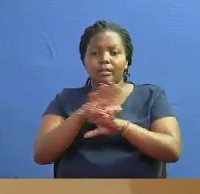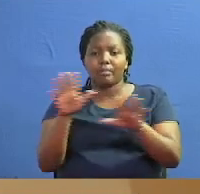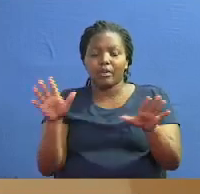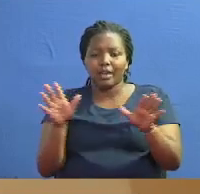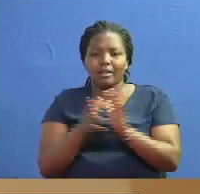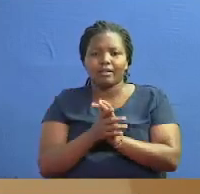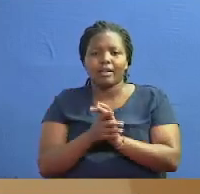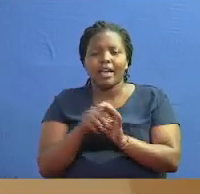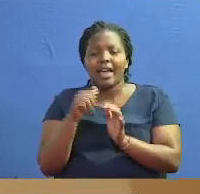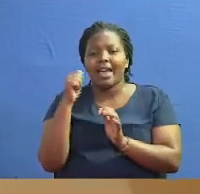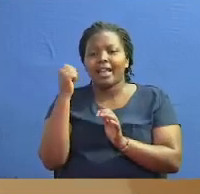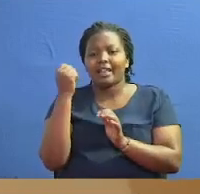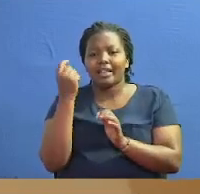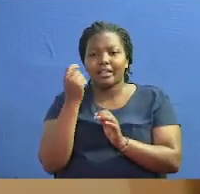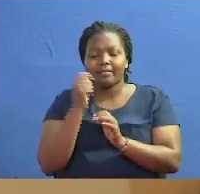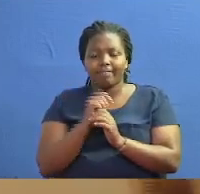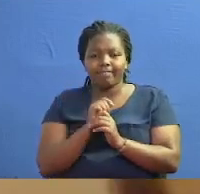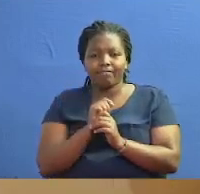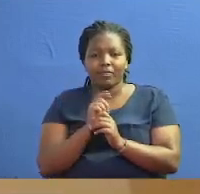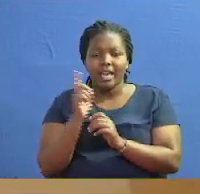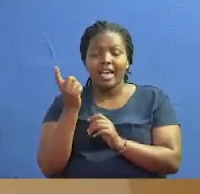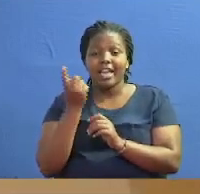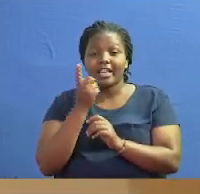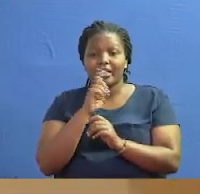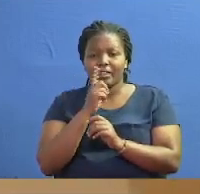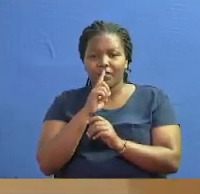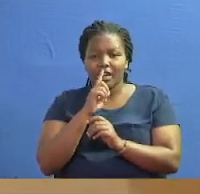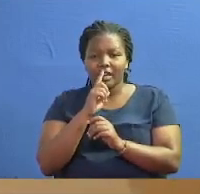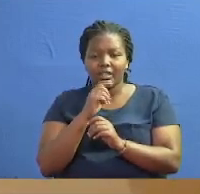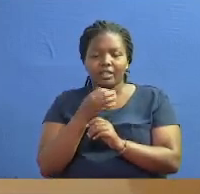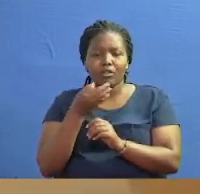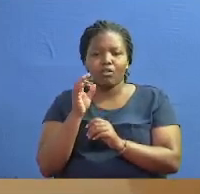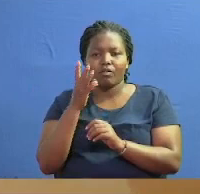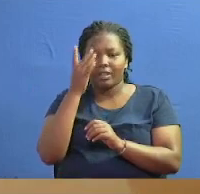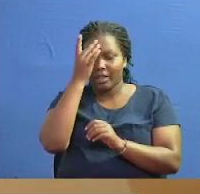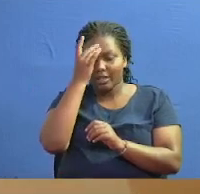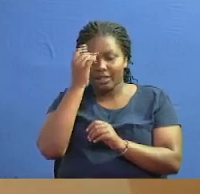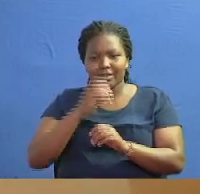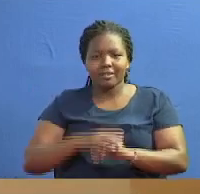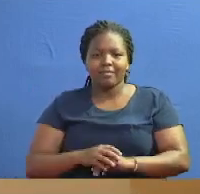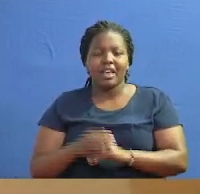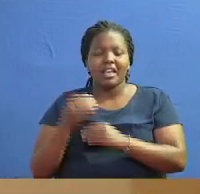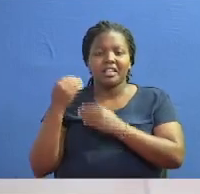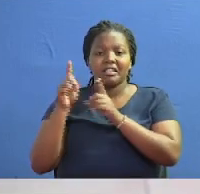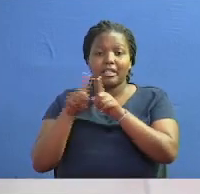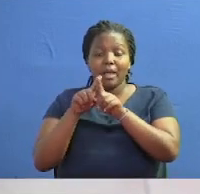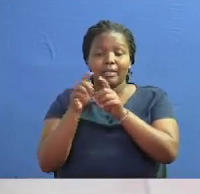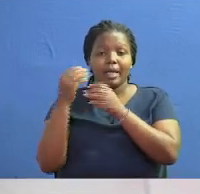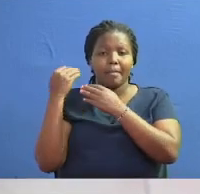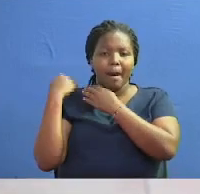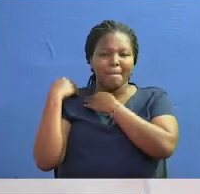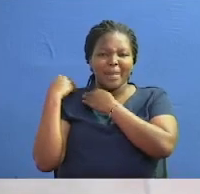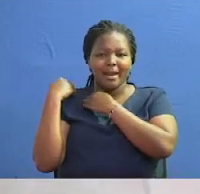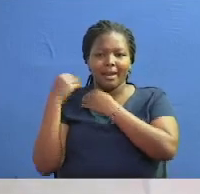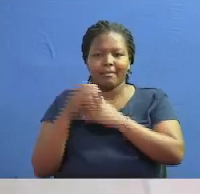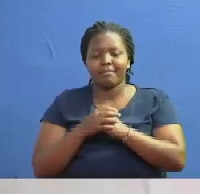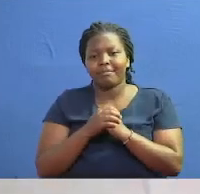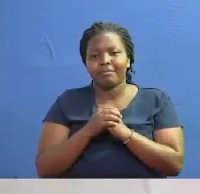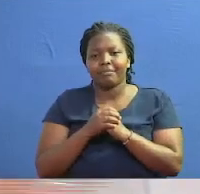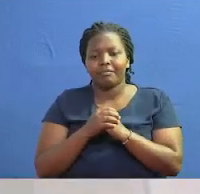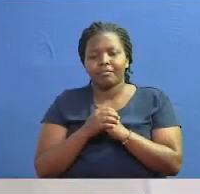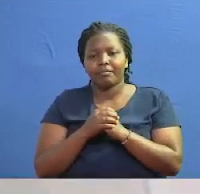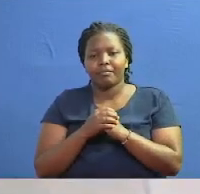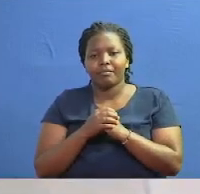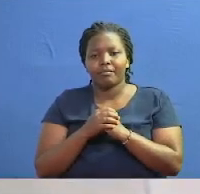severity of the disease, and hence reducing the burden of malaria. All right. When you talk about the